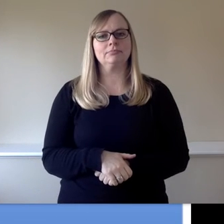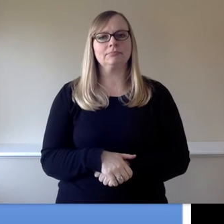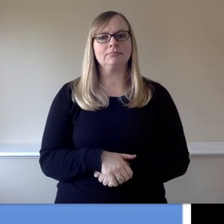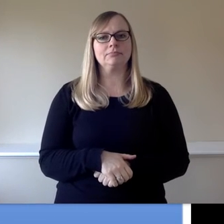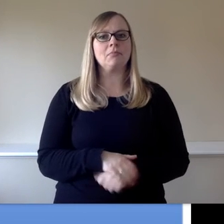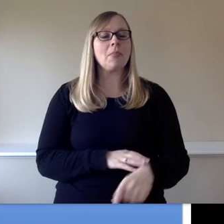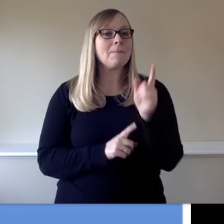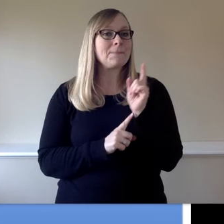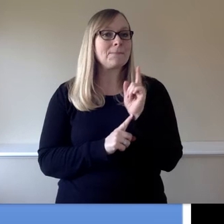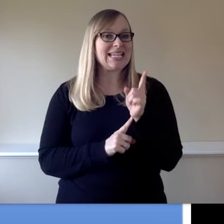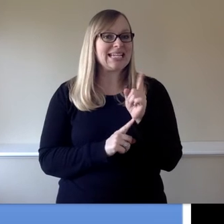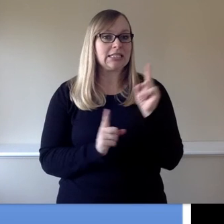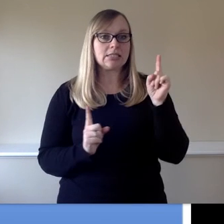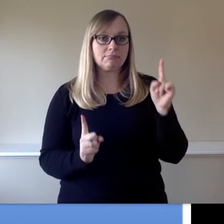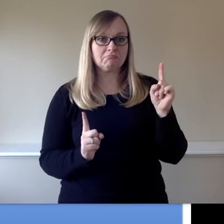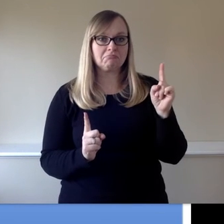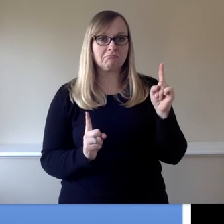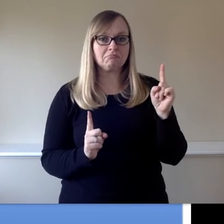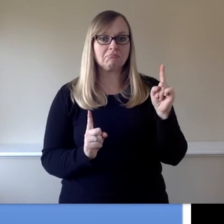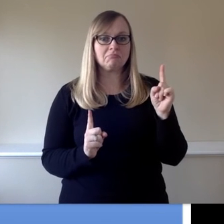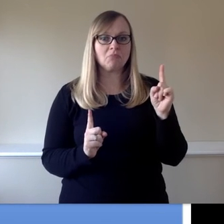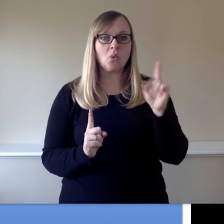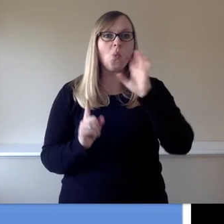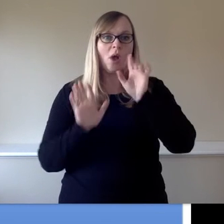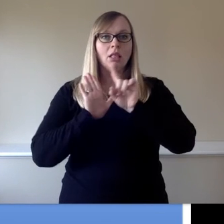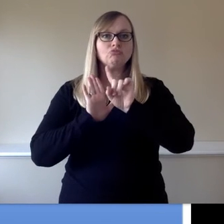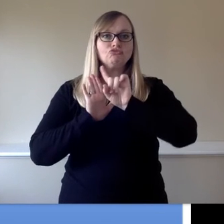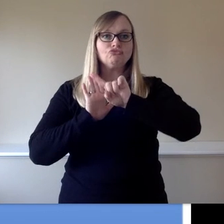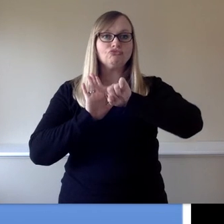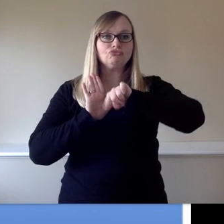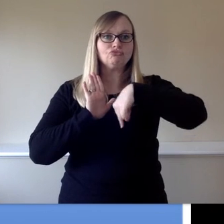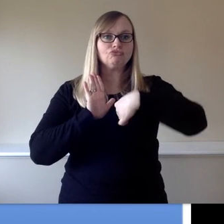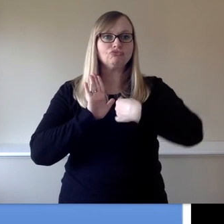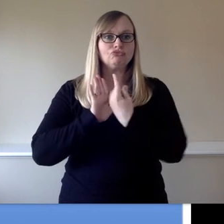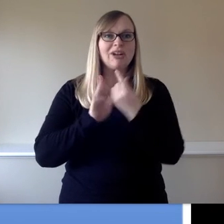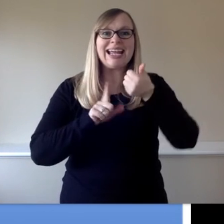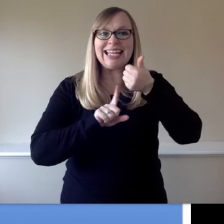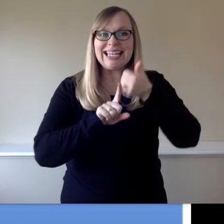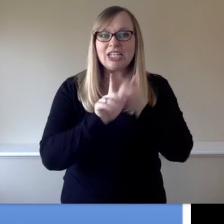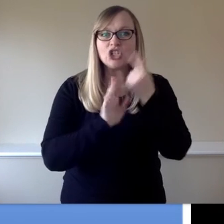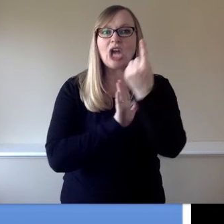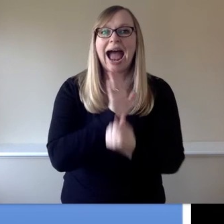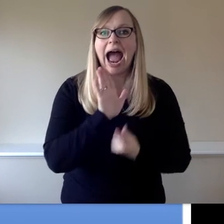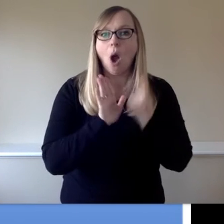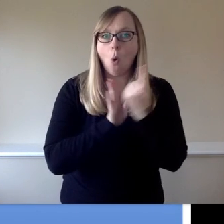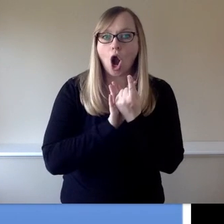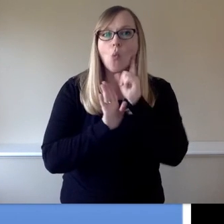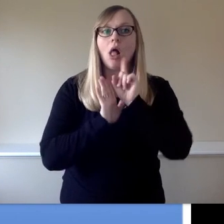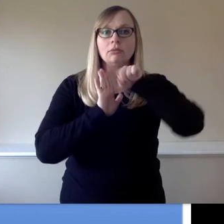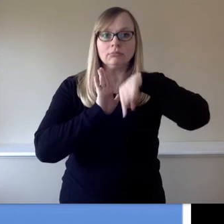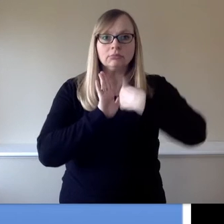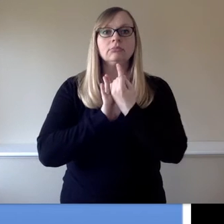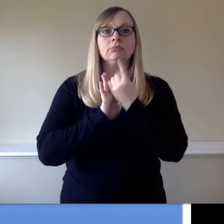minute hand each hour will go all the way around the clock, hitting each of the 60 minutes